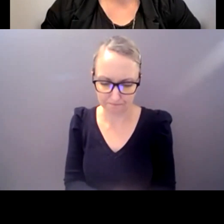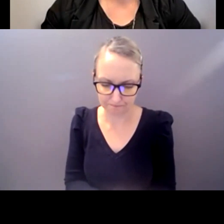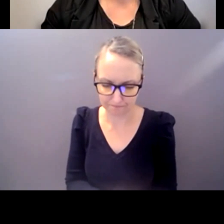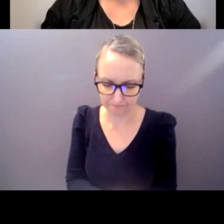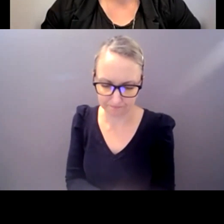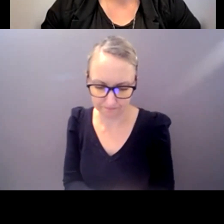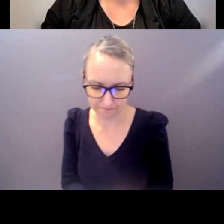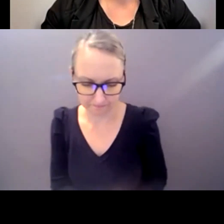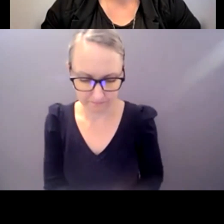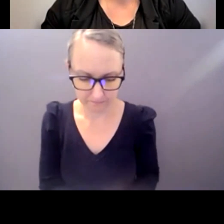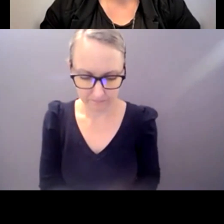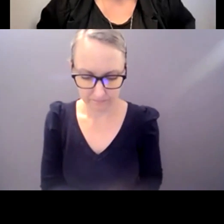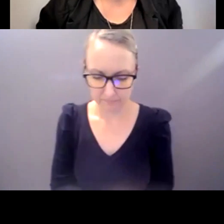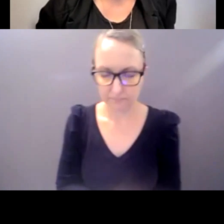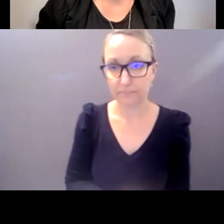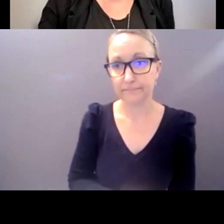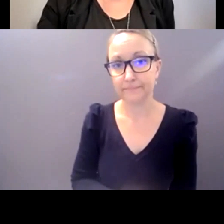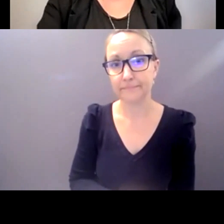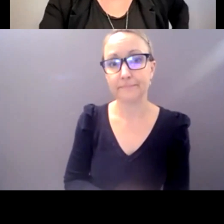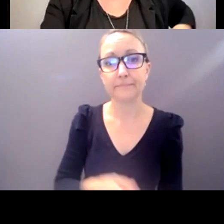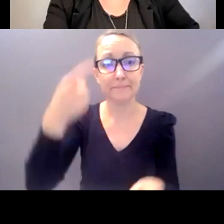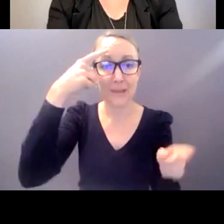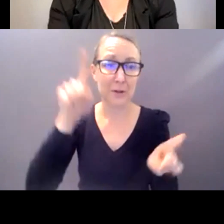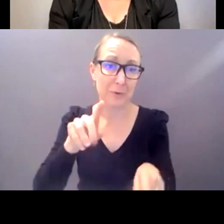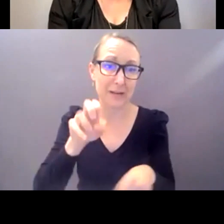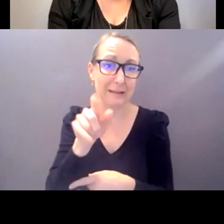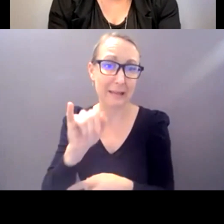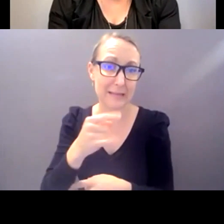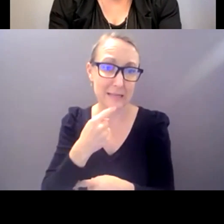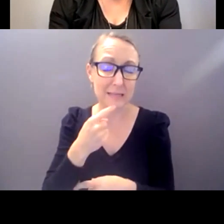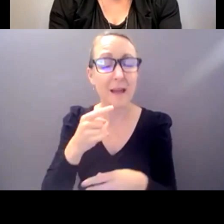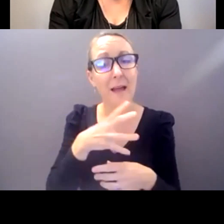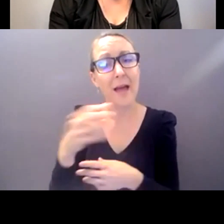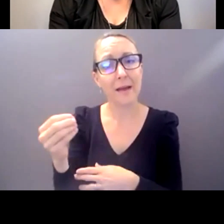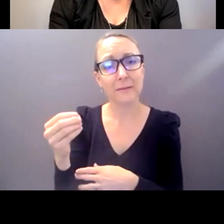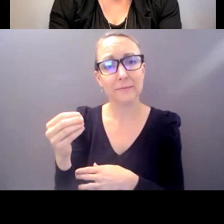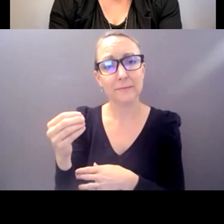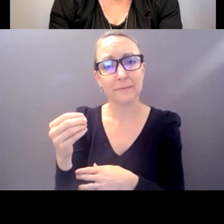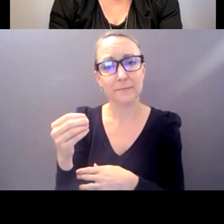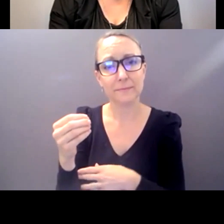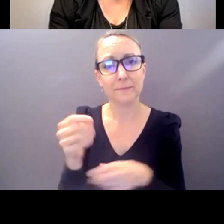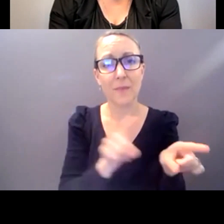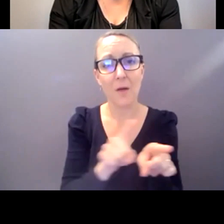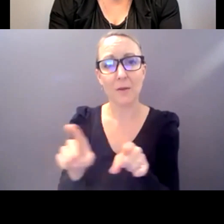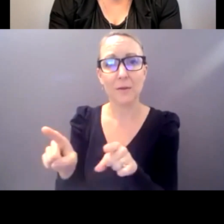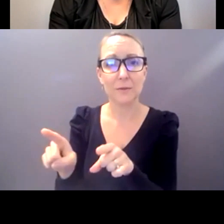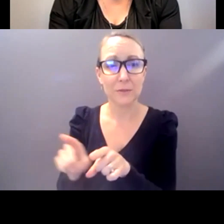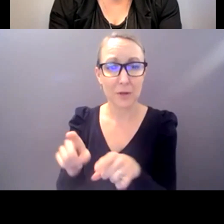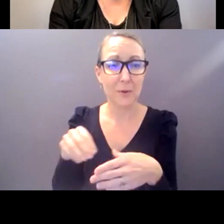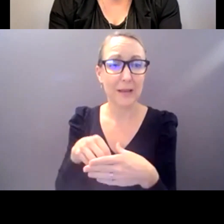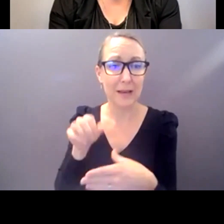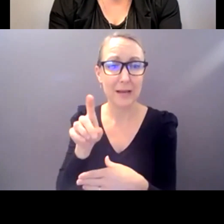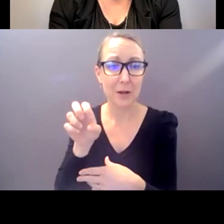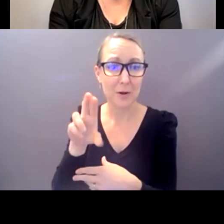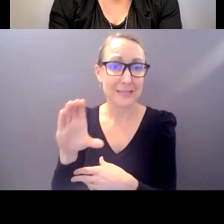I agree with Victoria, and just add that we also partner within our one-door ADRC with other